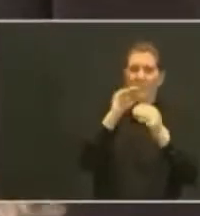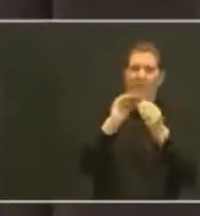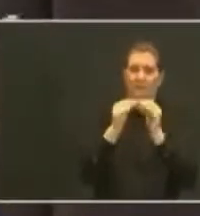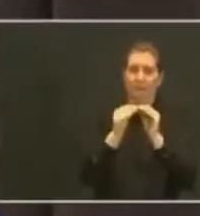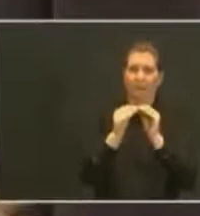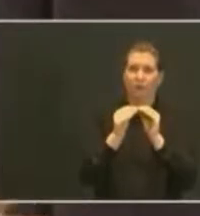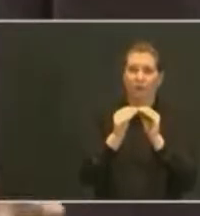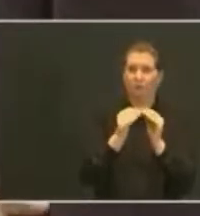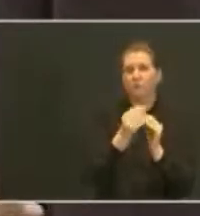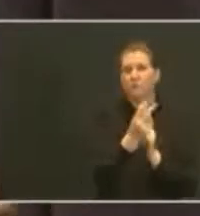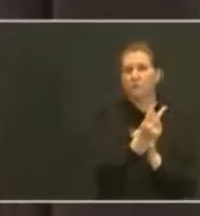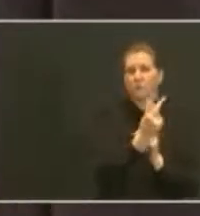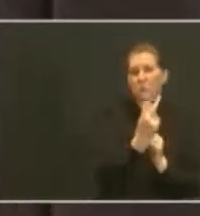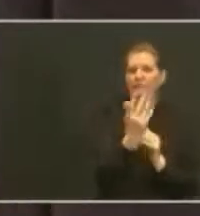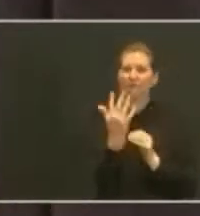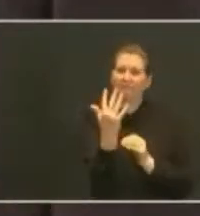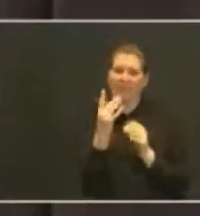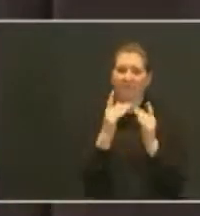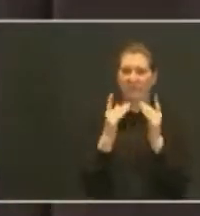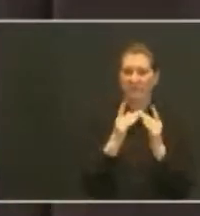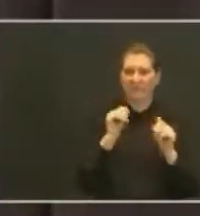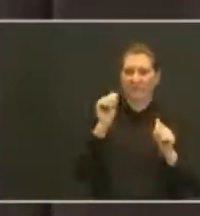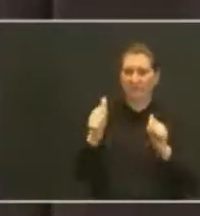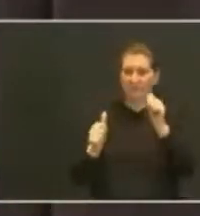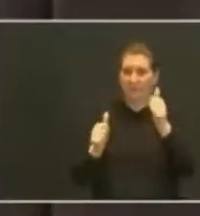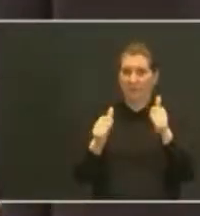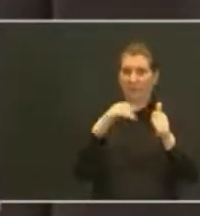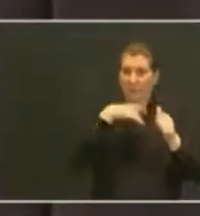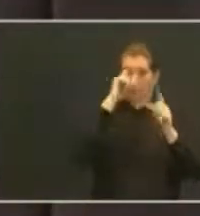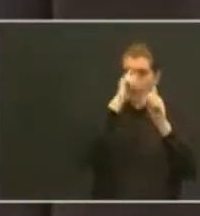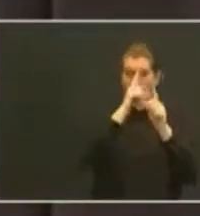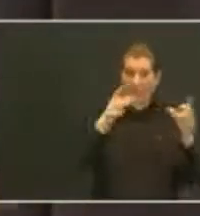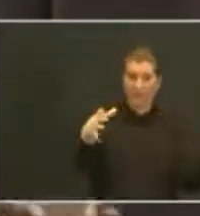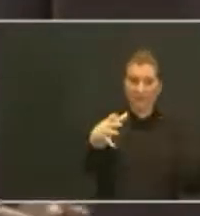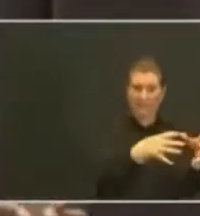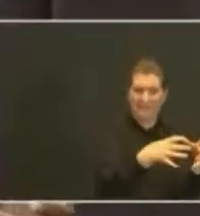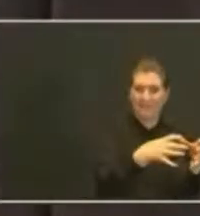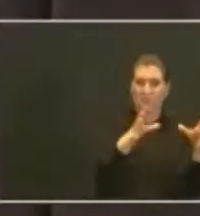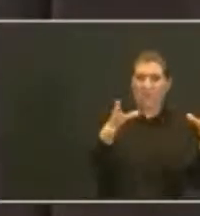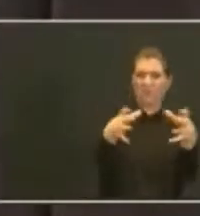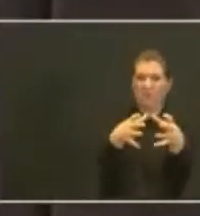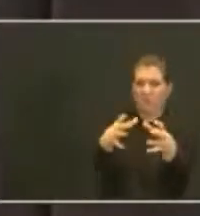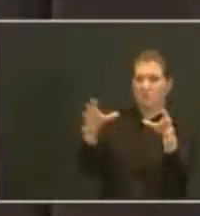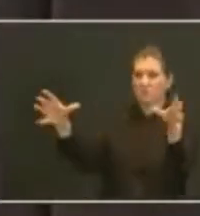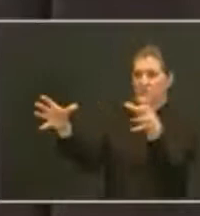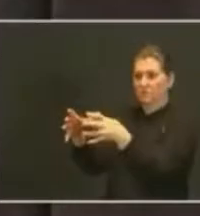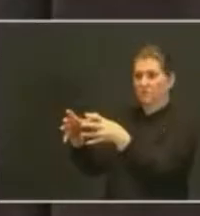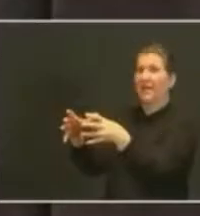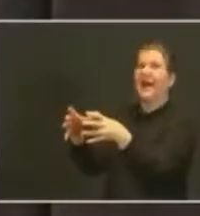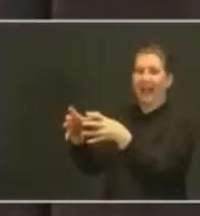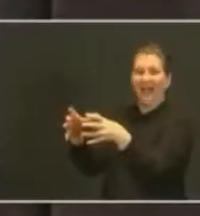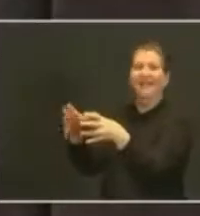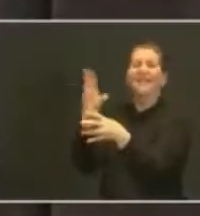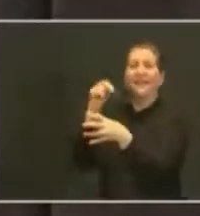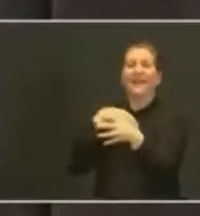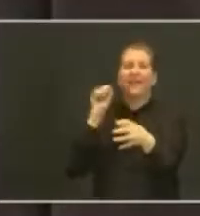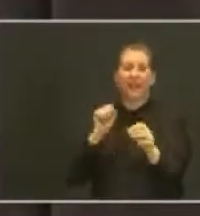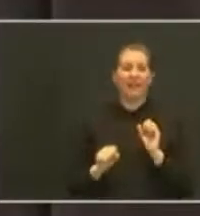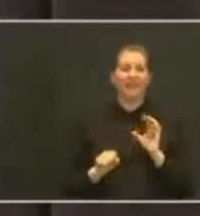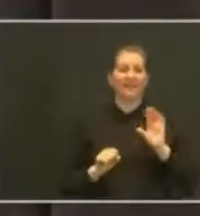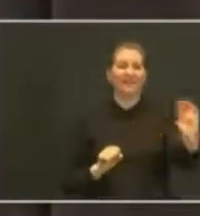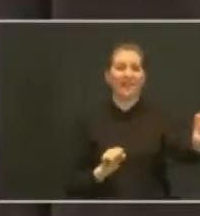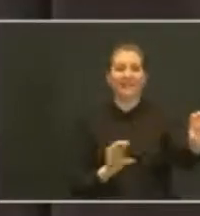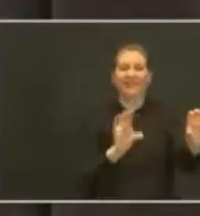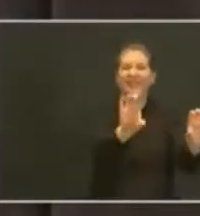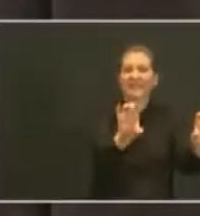of centralized sites, we will have more vaccine that's able to get pushed out into the community because they're